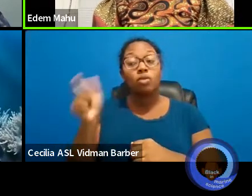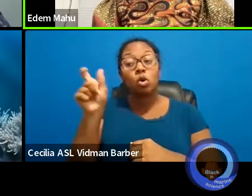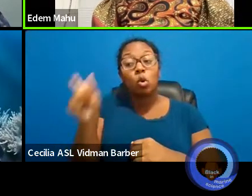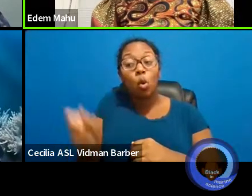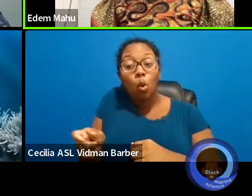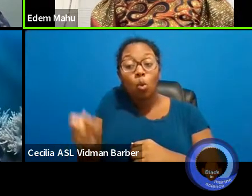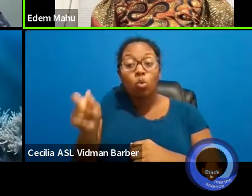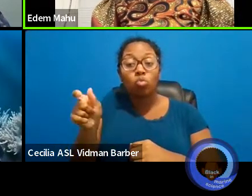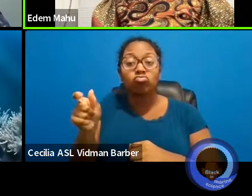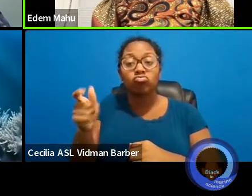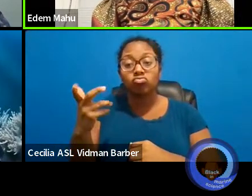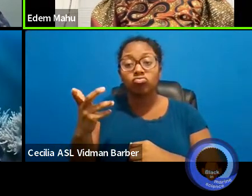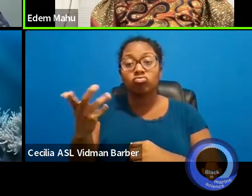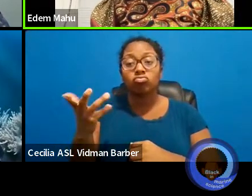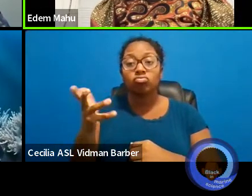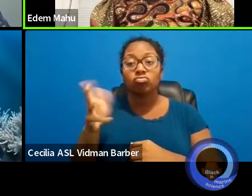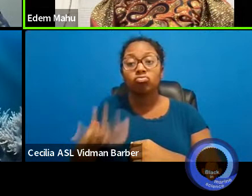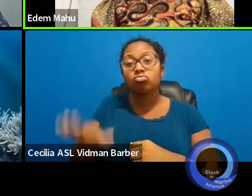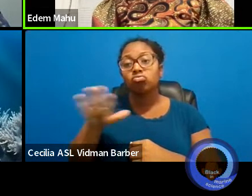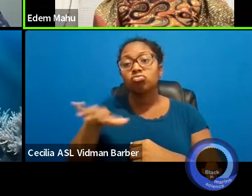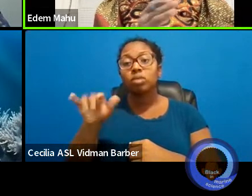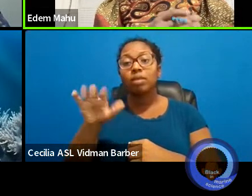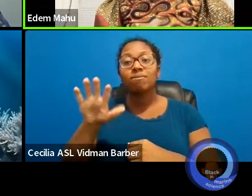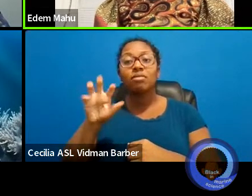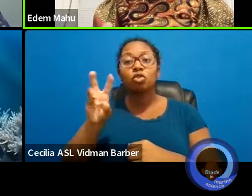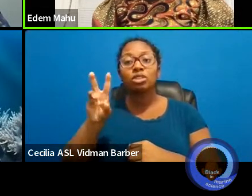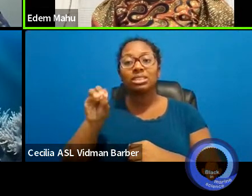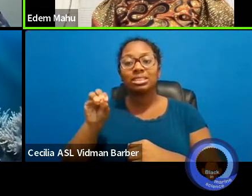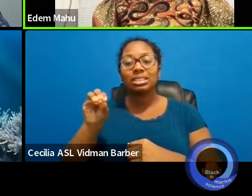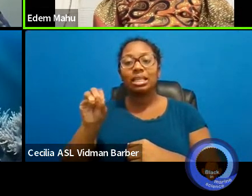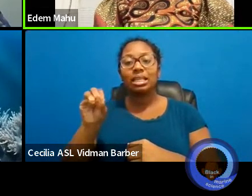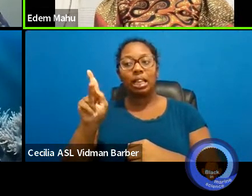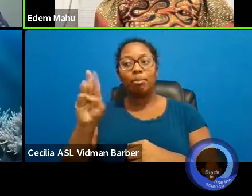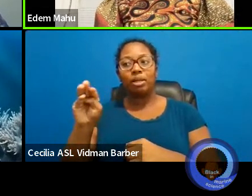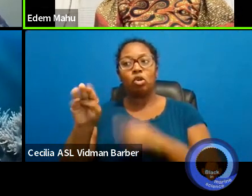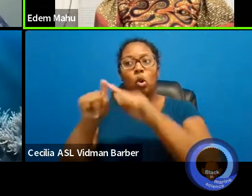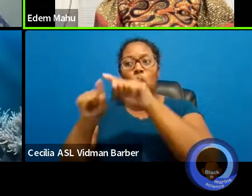about 560 kilometers long.